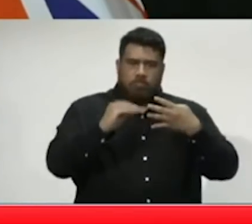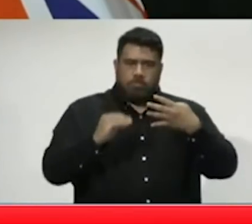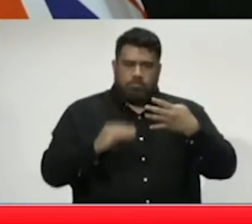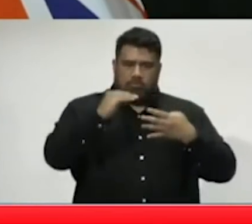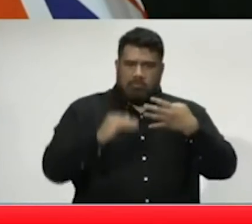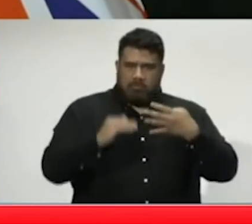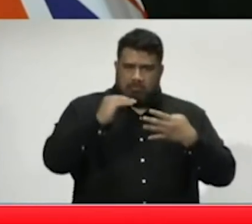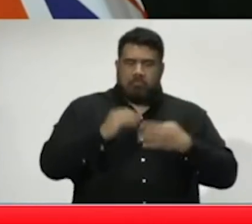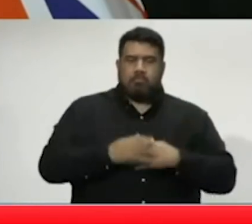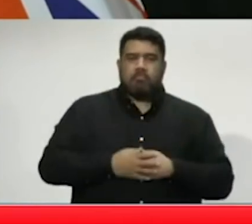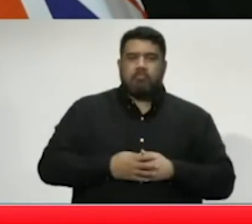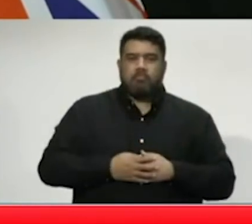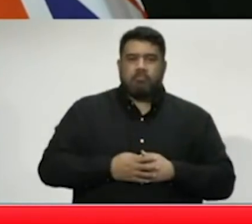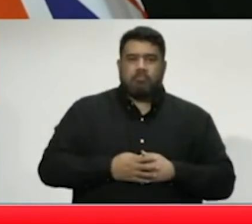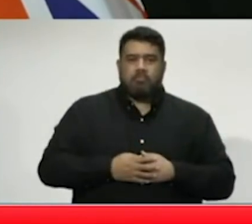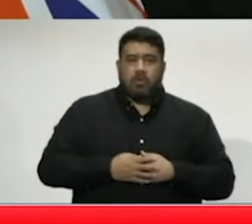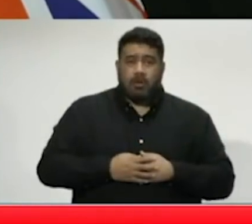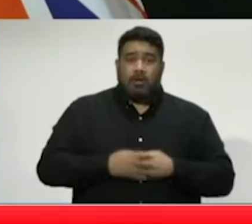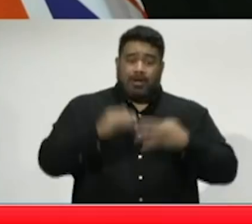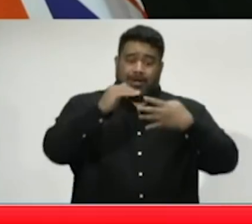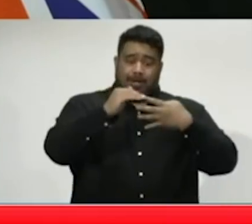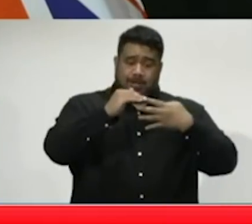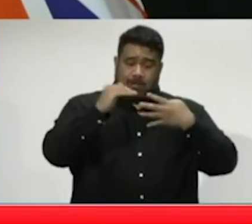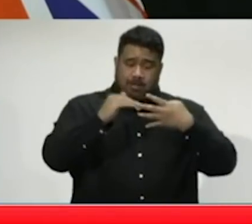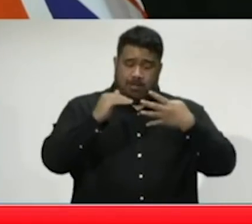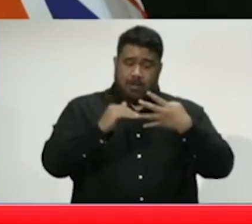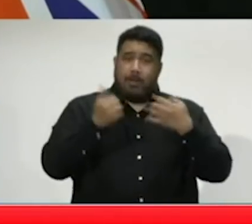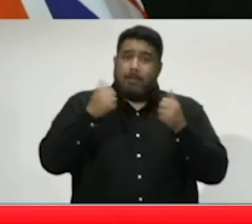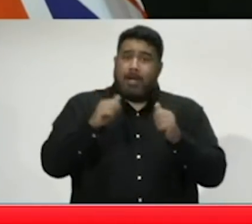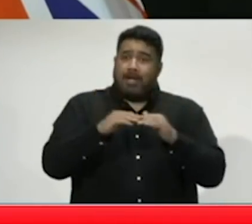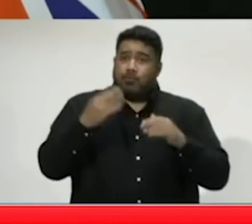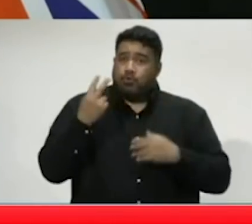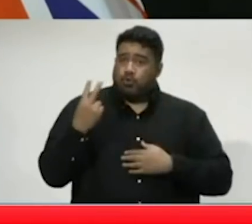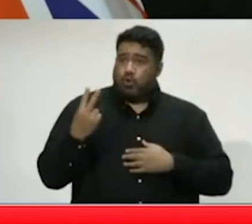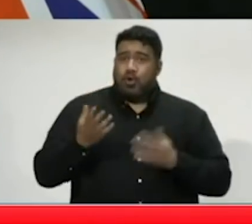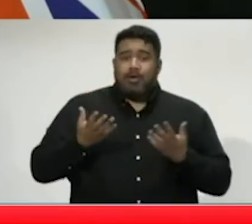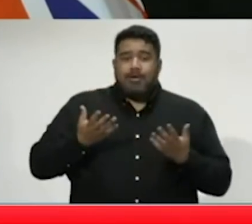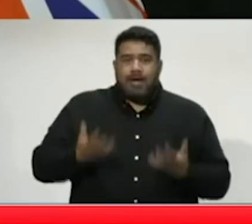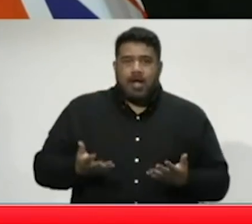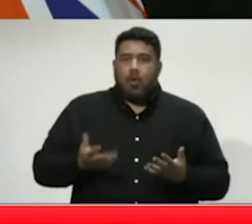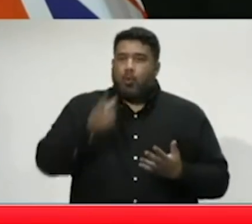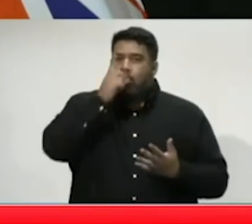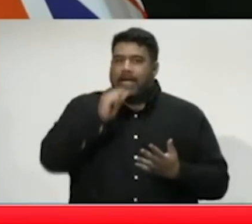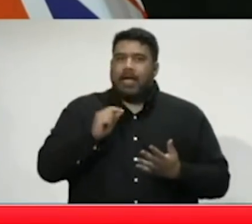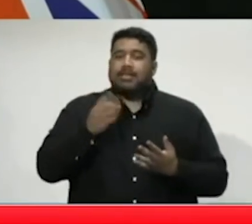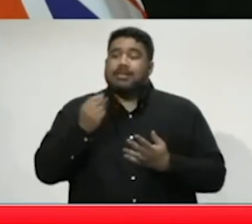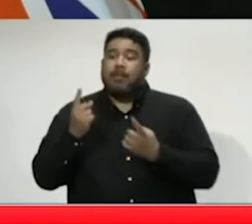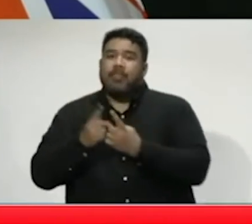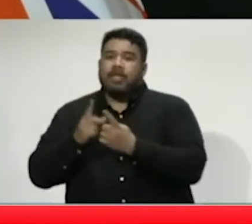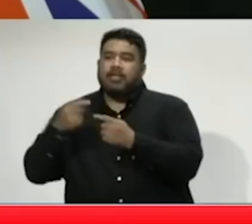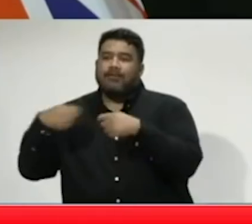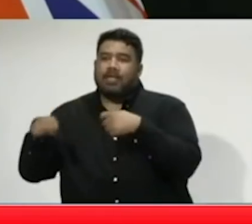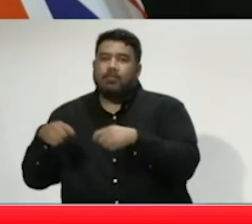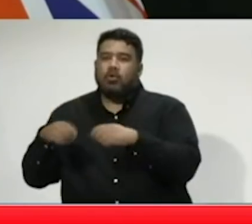phasing in additional activity under Level 2 when the evidence show we can, with low to little risk of